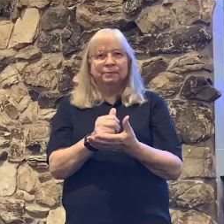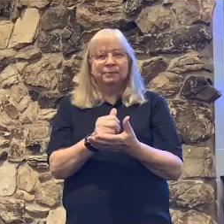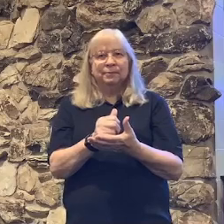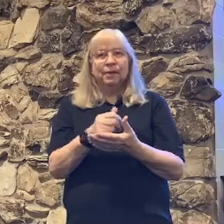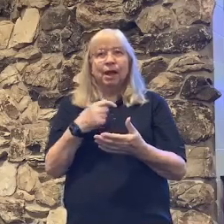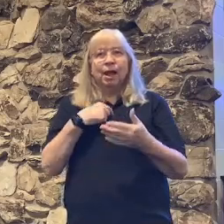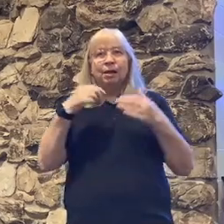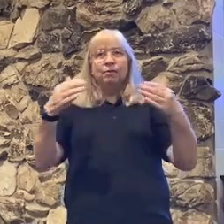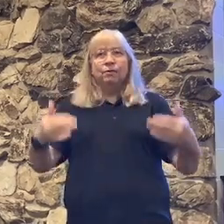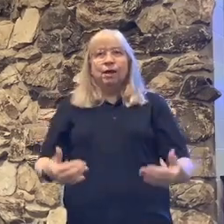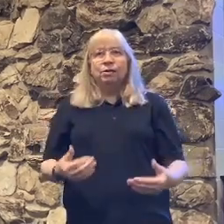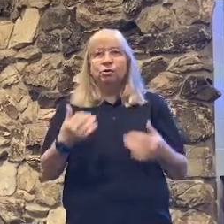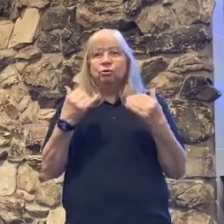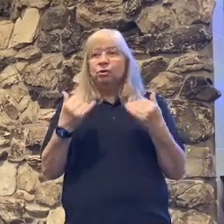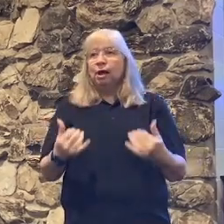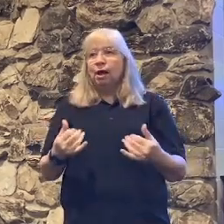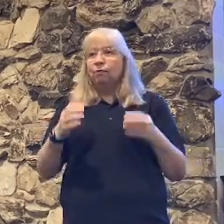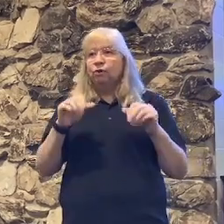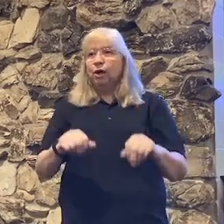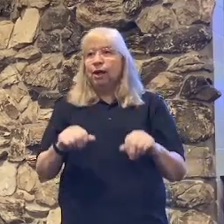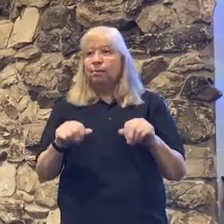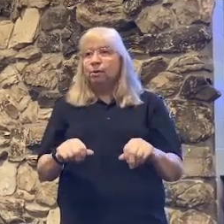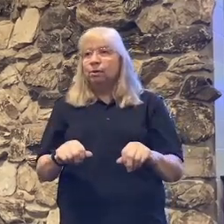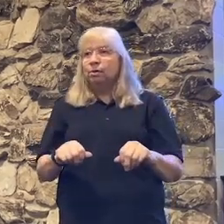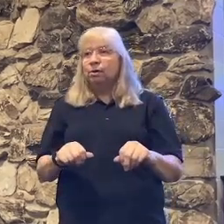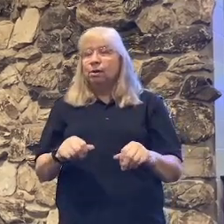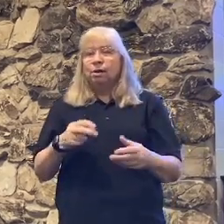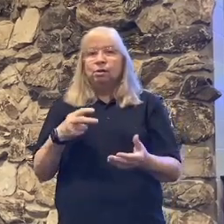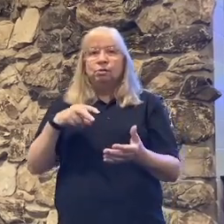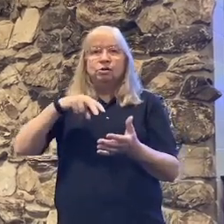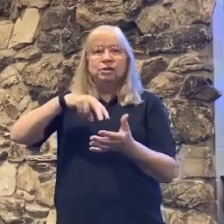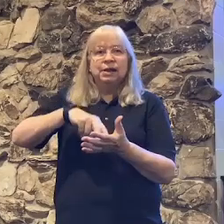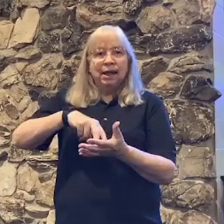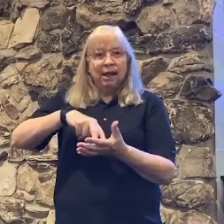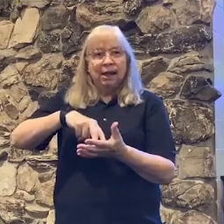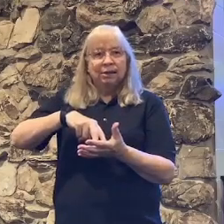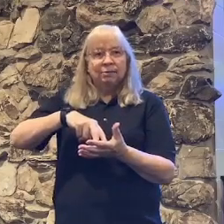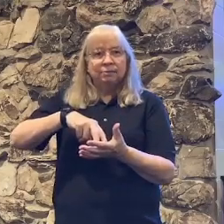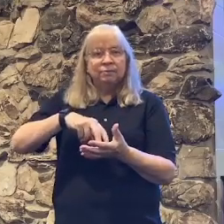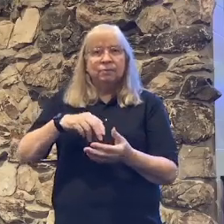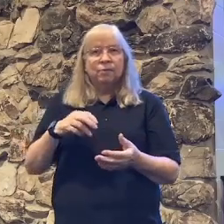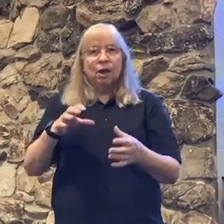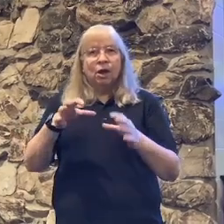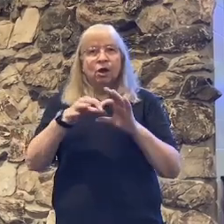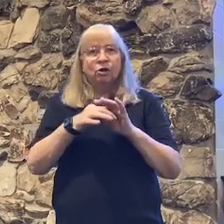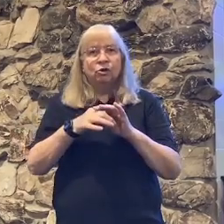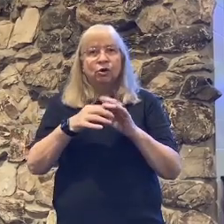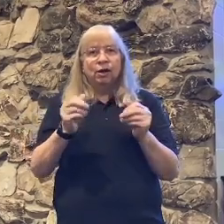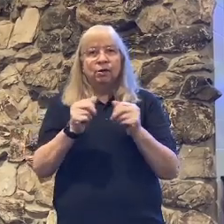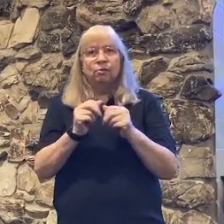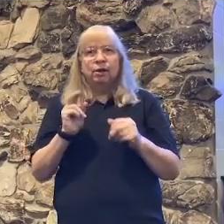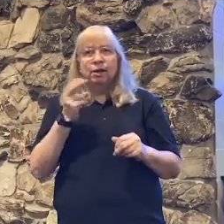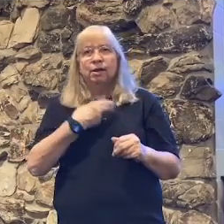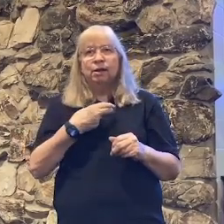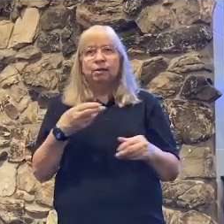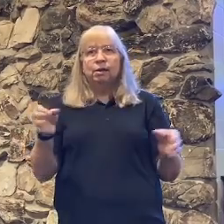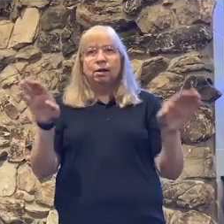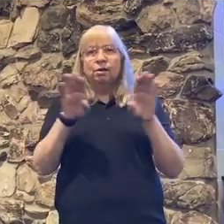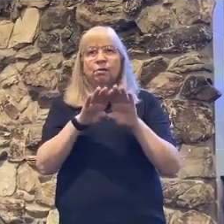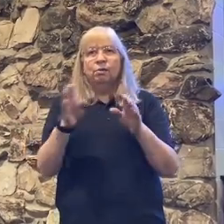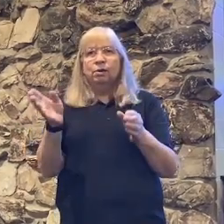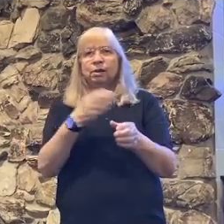I invite you now, if you are able, to stand. Join with us in our closing